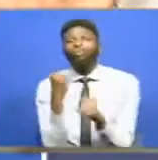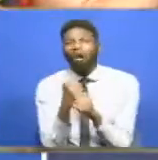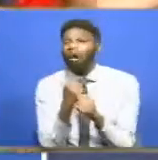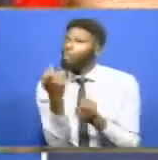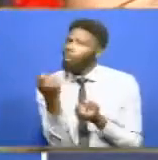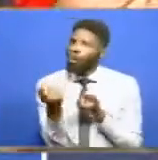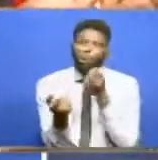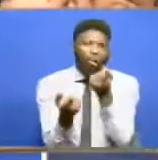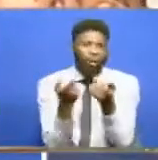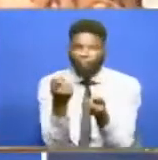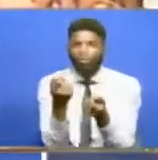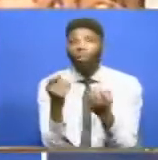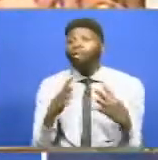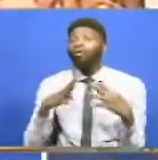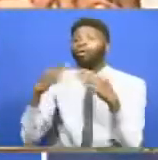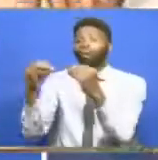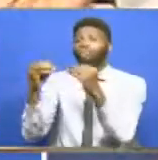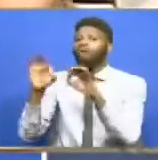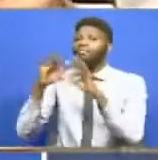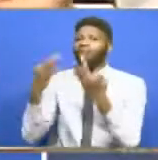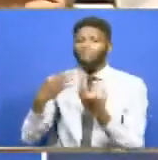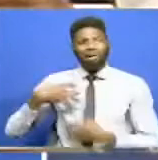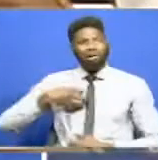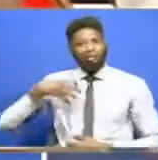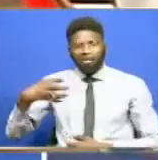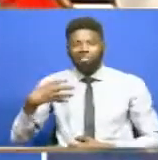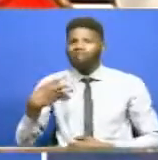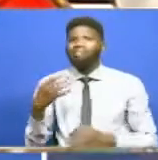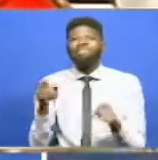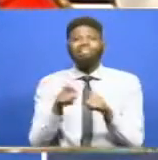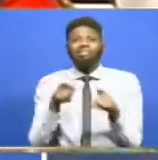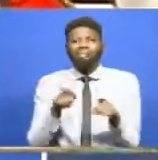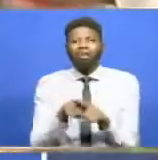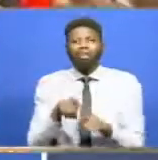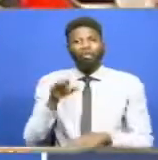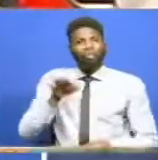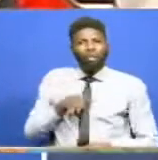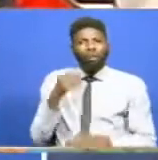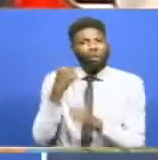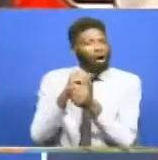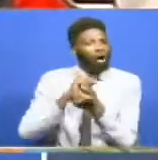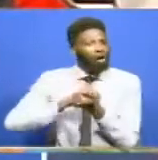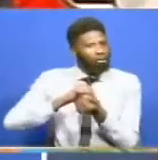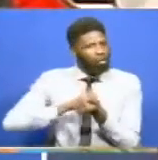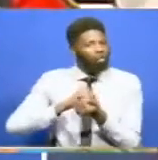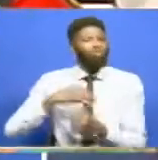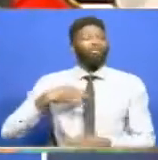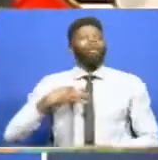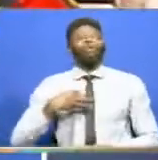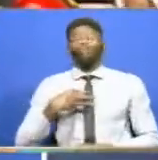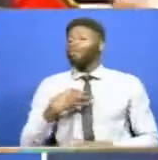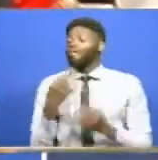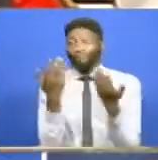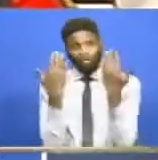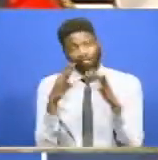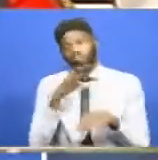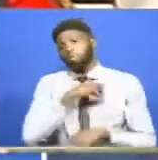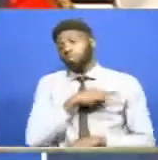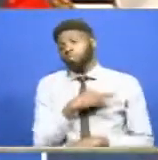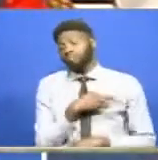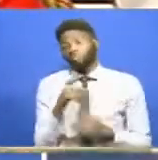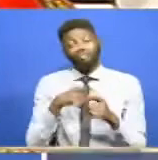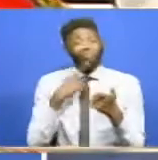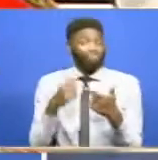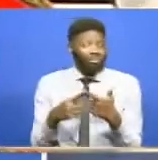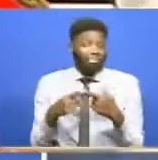to the well-off families, and we call them the mamafua. They go wash clothes, and from that at least they